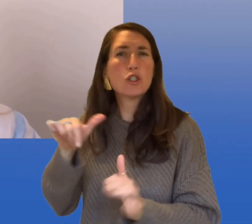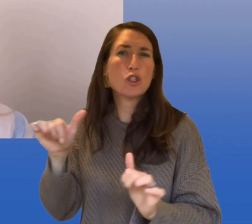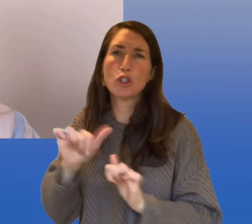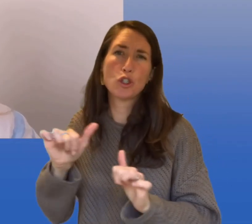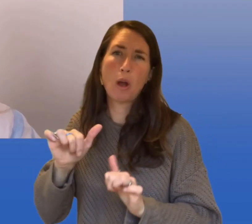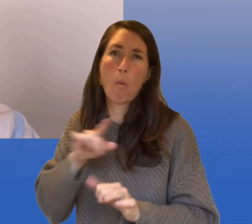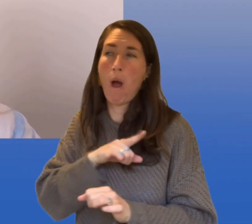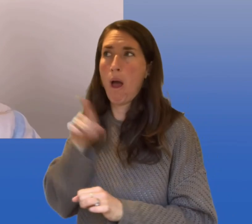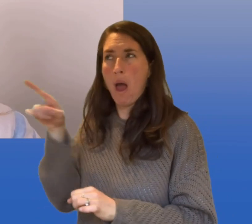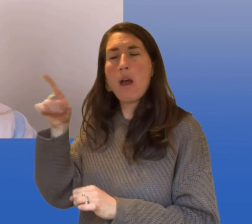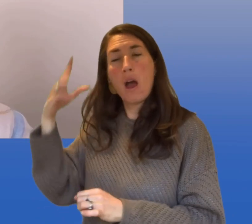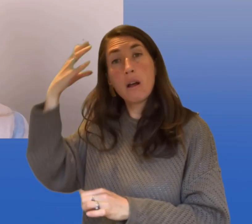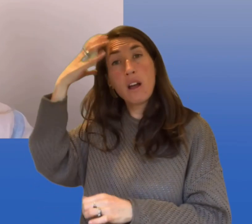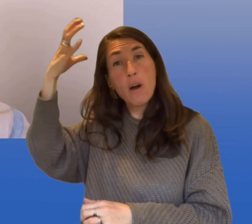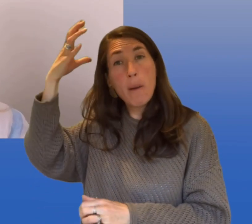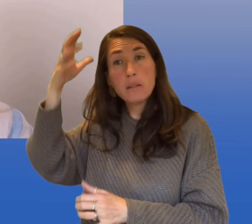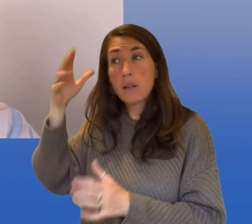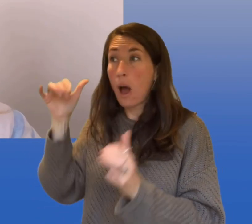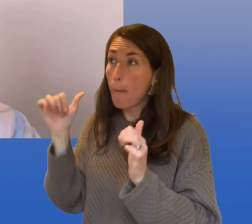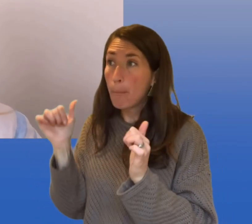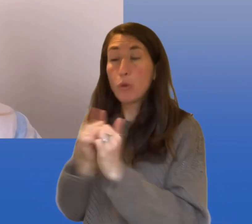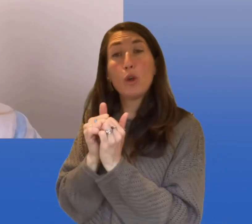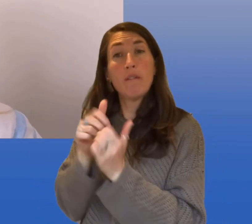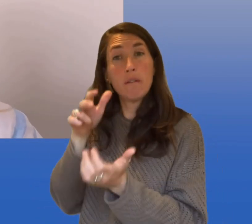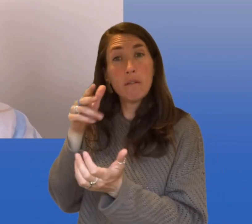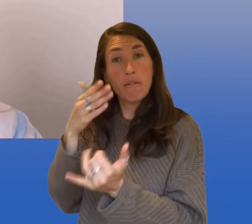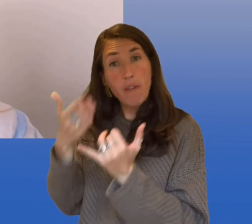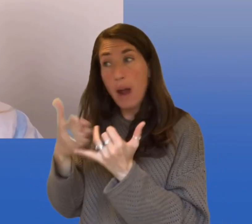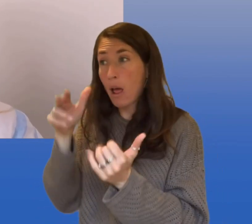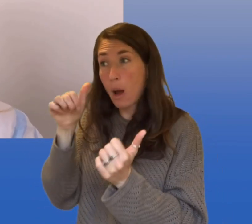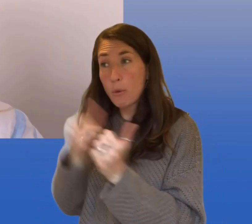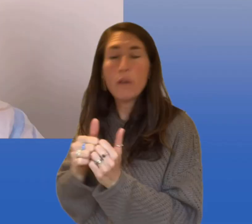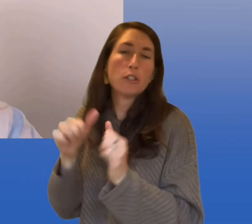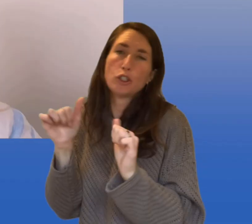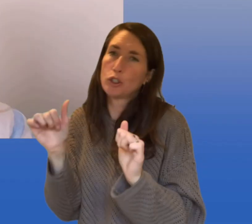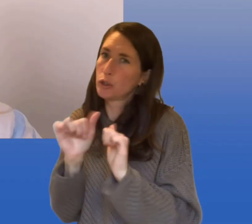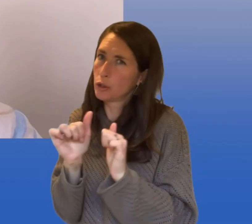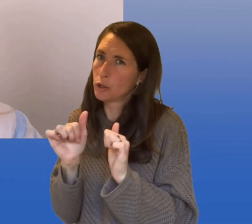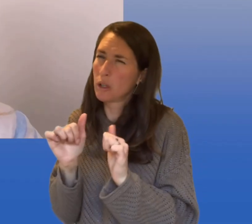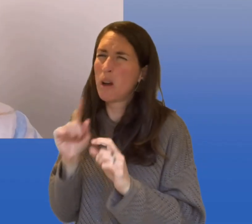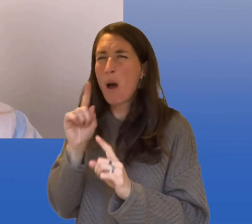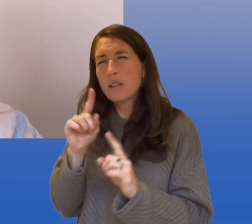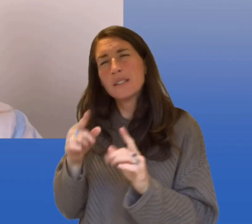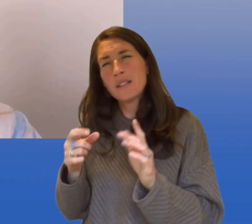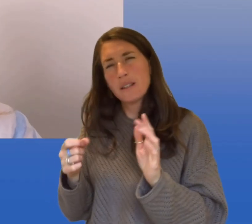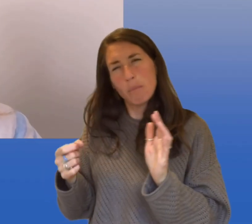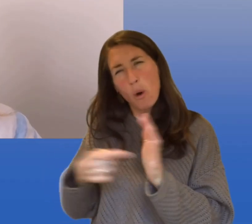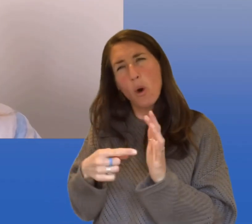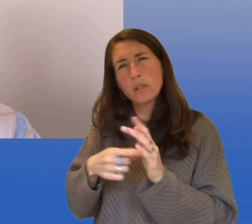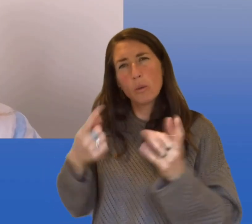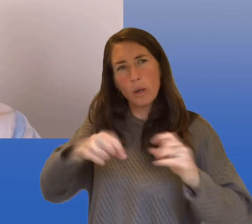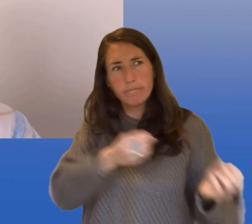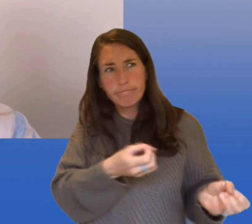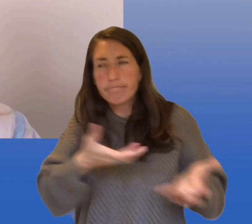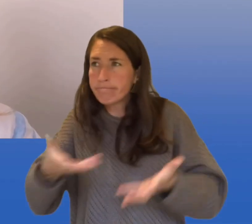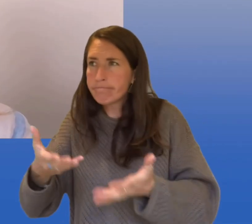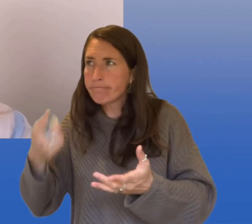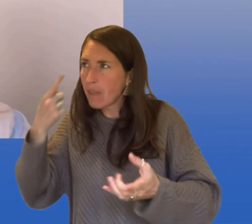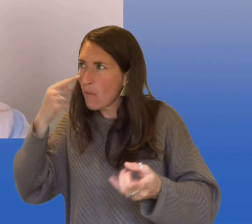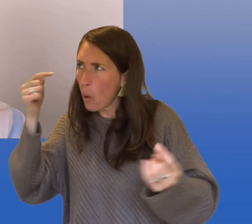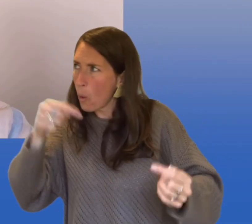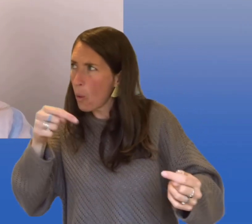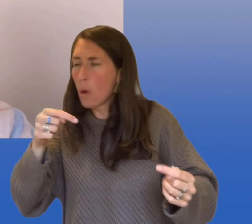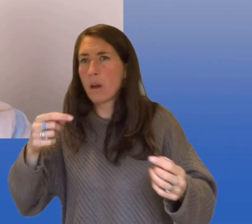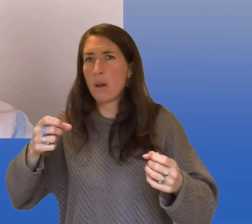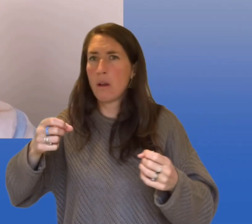final sign-off from the Scottish Government. So it hasn't been approved by Scottish Government yet, but it was really important for us to discuss it as a